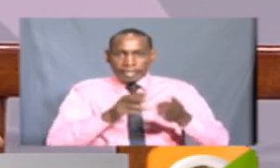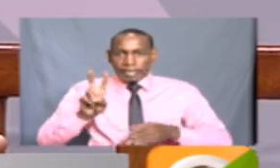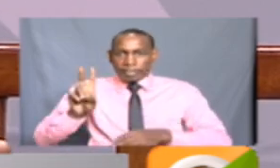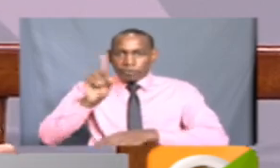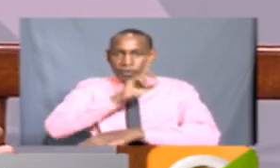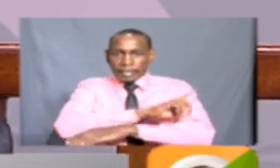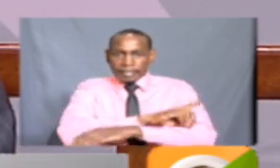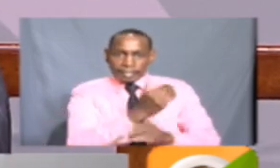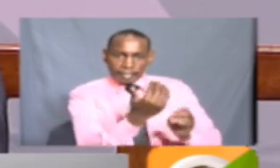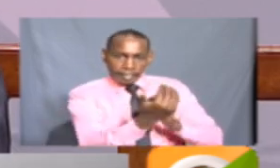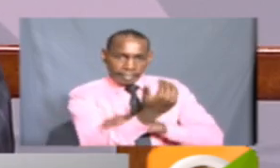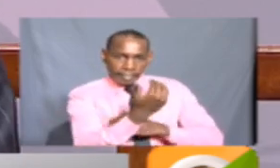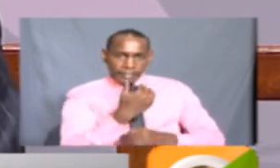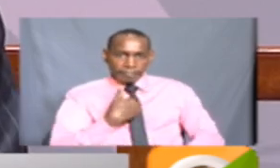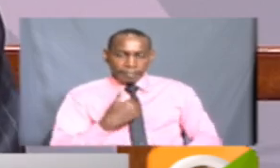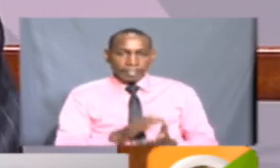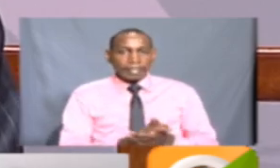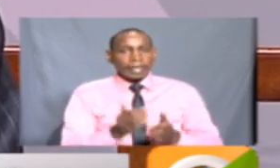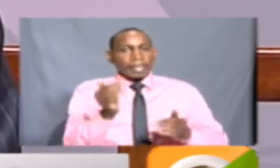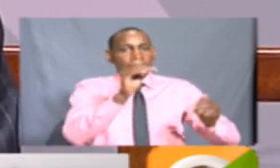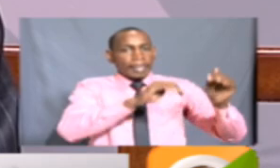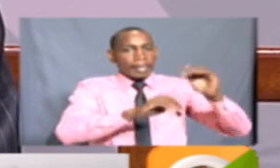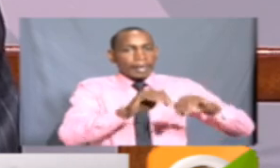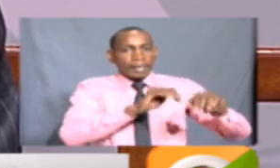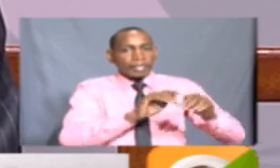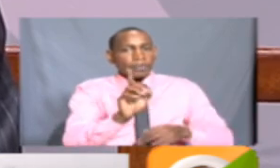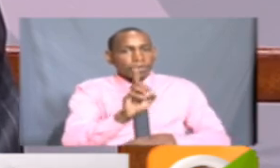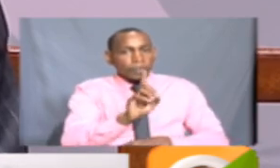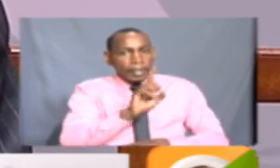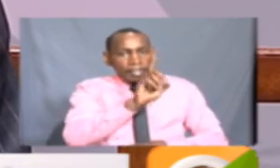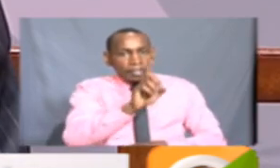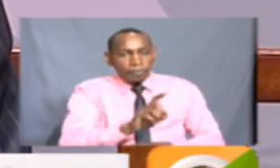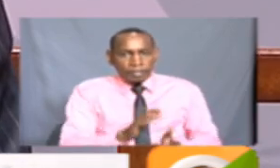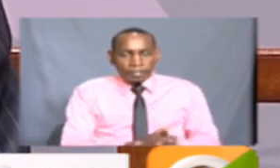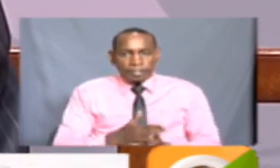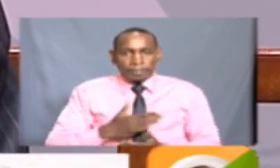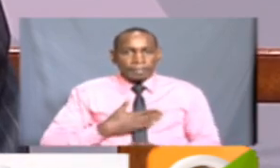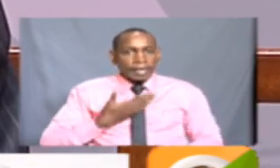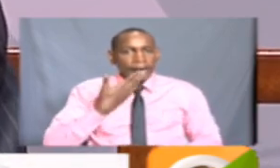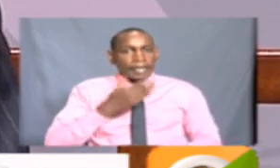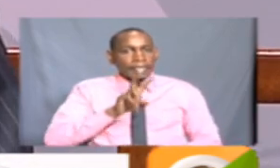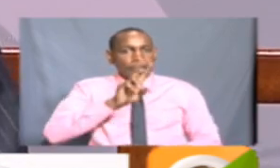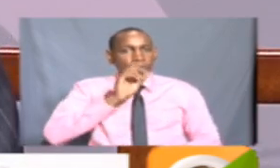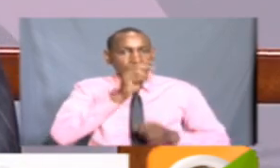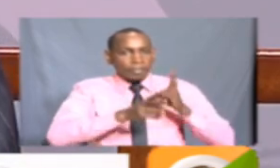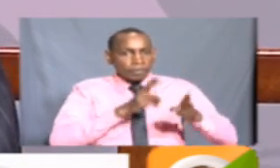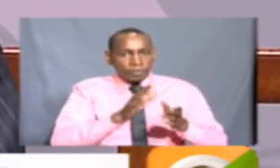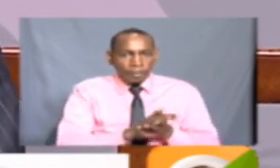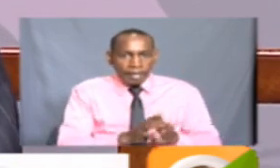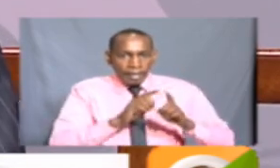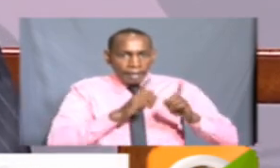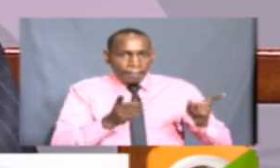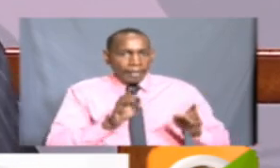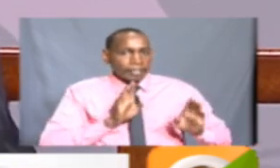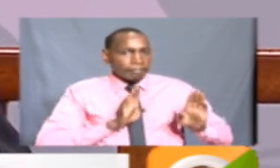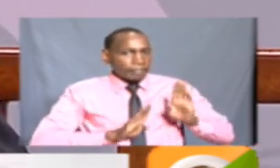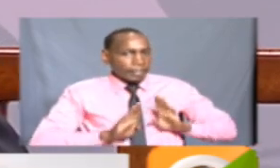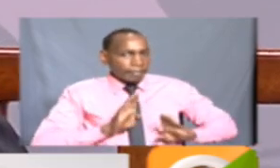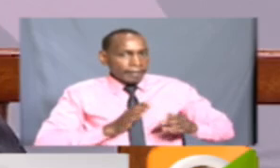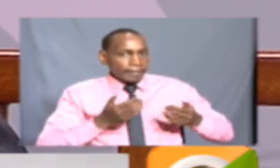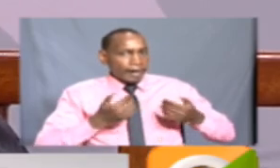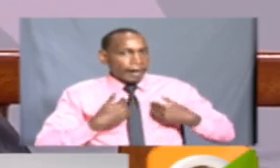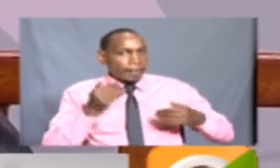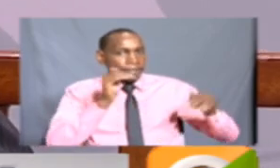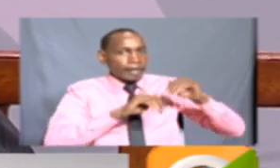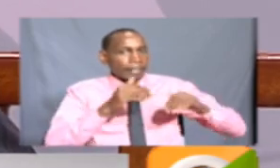and he asked me, when are your elections? I told him in 2022. He said, but you are behaving as if you have